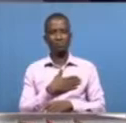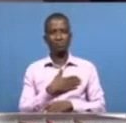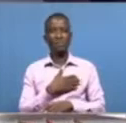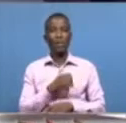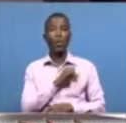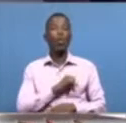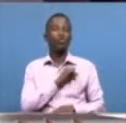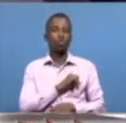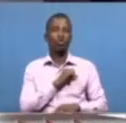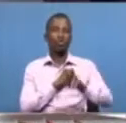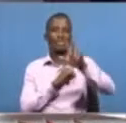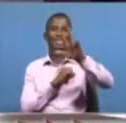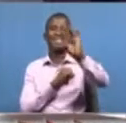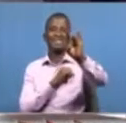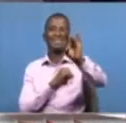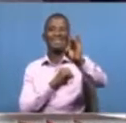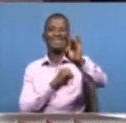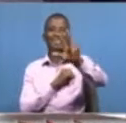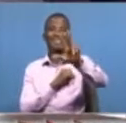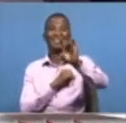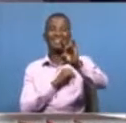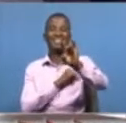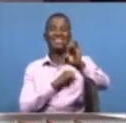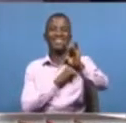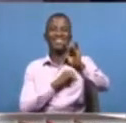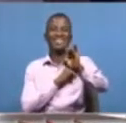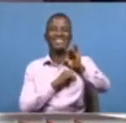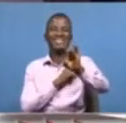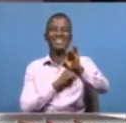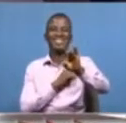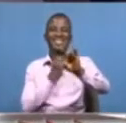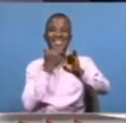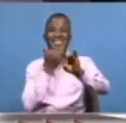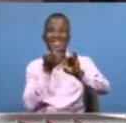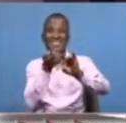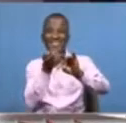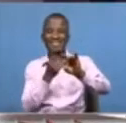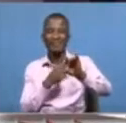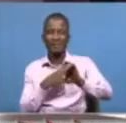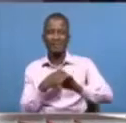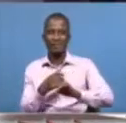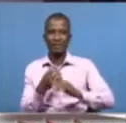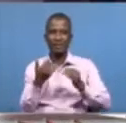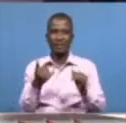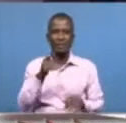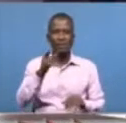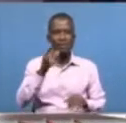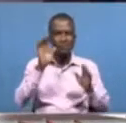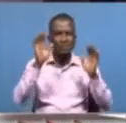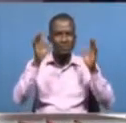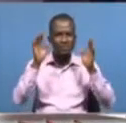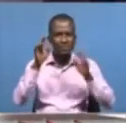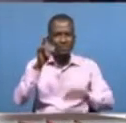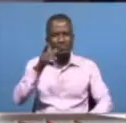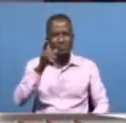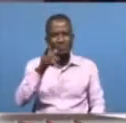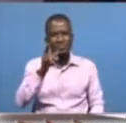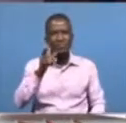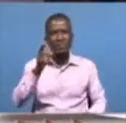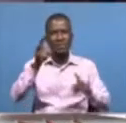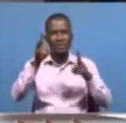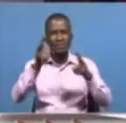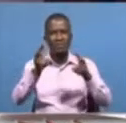38, sorry, is subsidiary. My lords, it may well be the case that